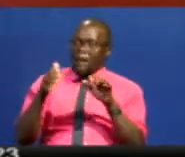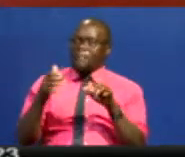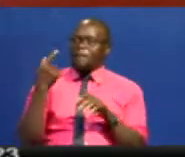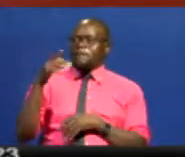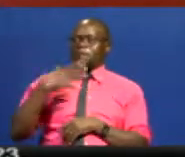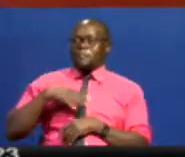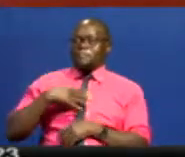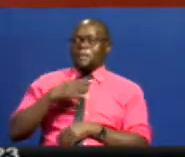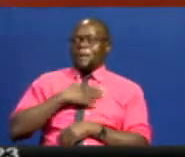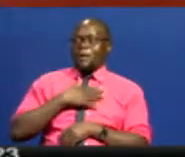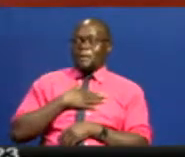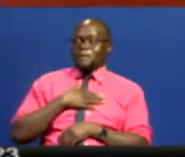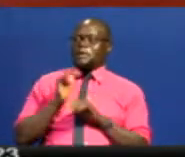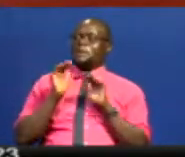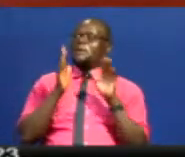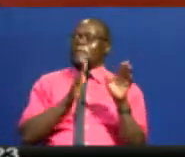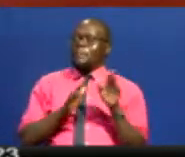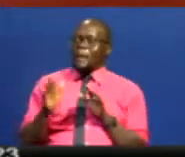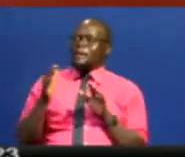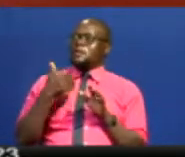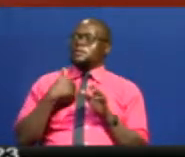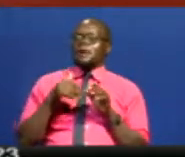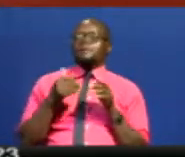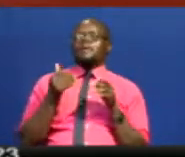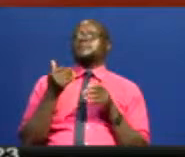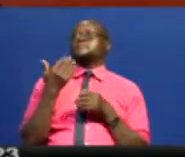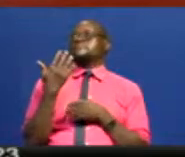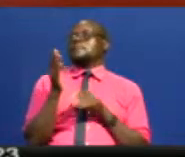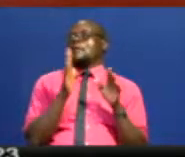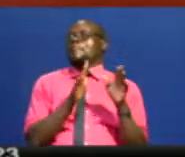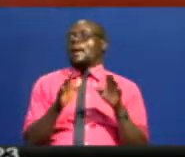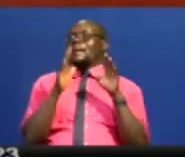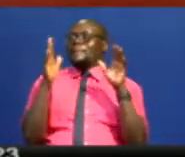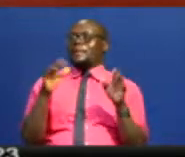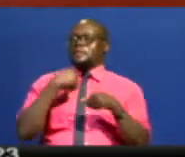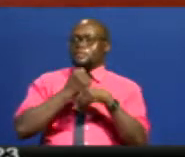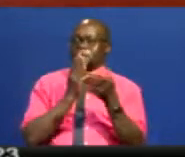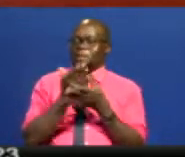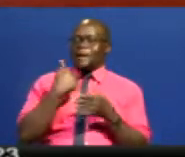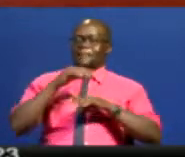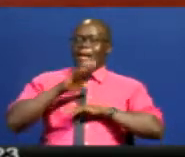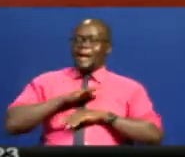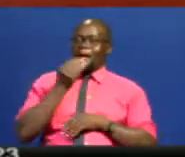our people, as we plan to have a green plan to make sure that there's enough food,